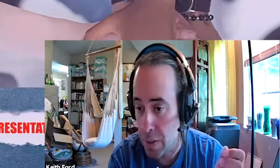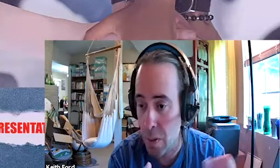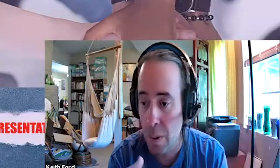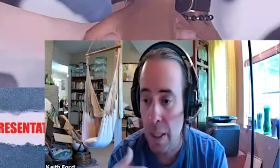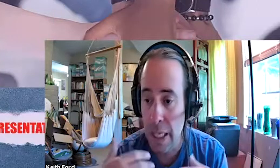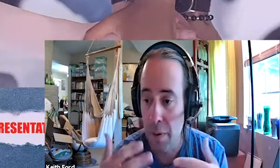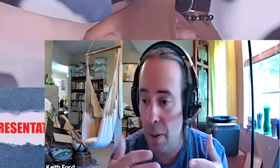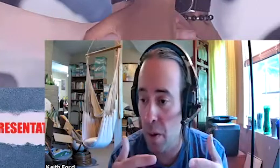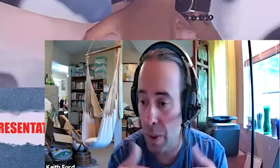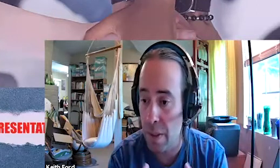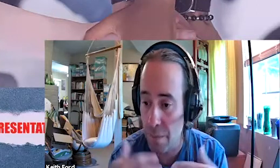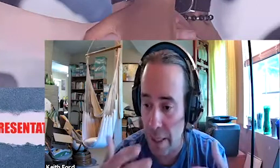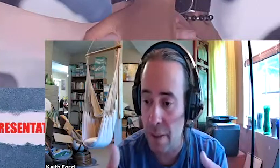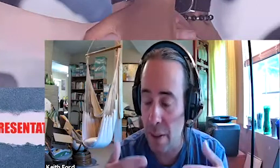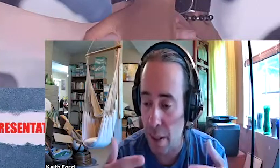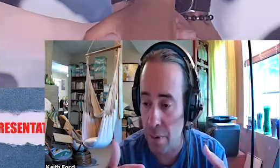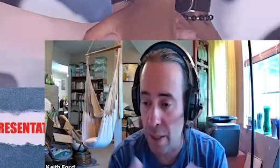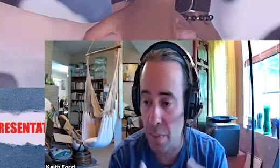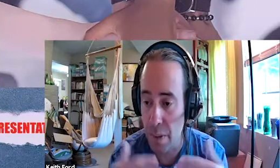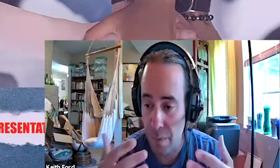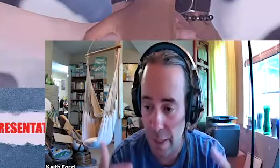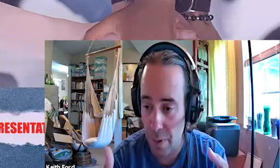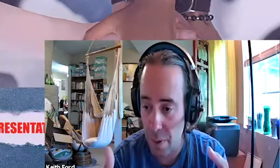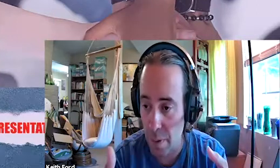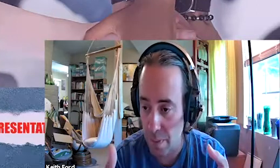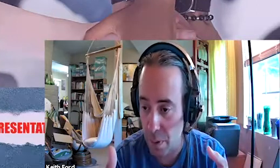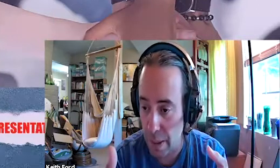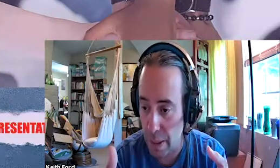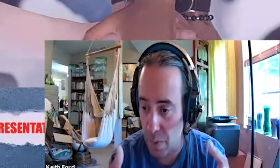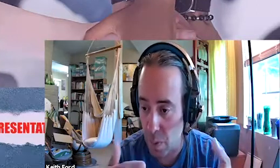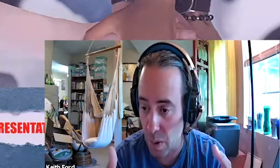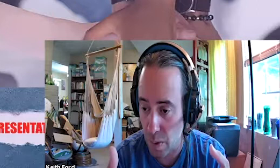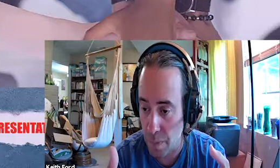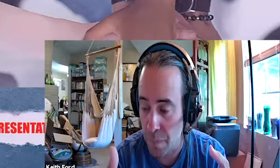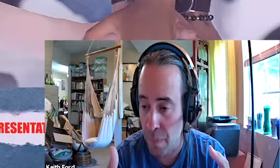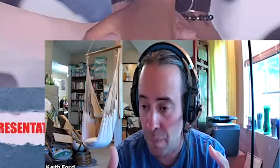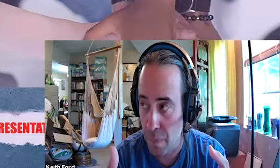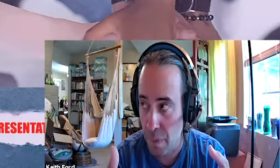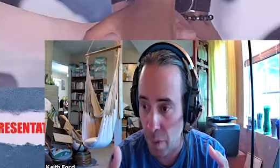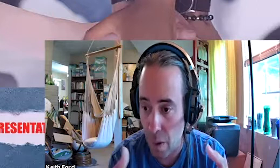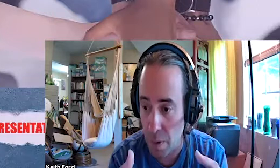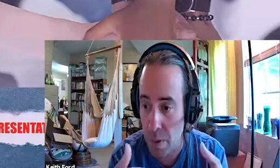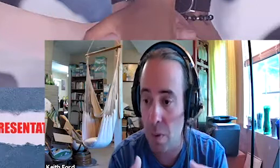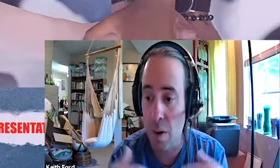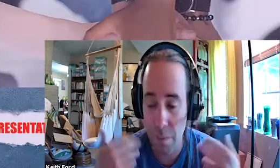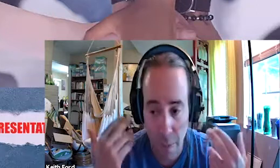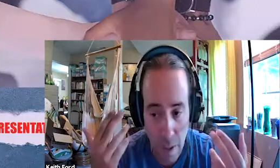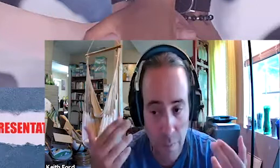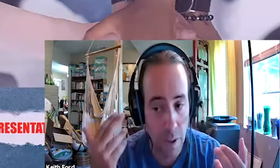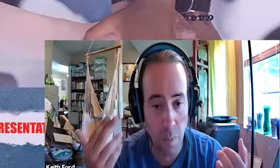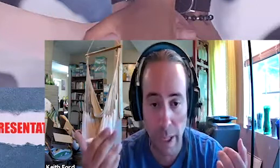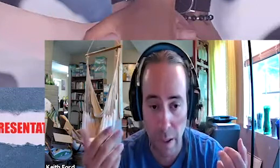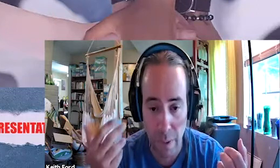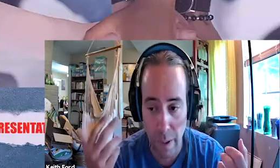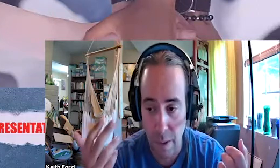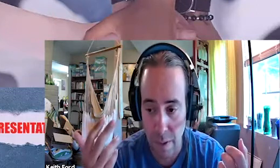Right? So even though we defend the contract and we defend you as employees, as workers, we also are very,